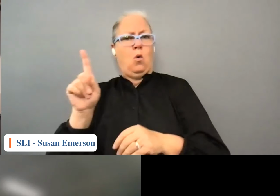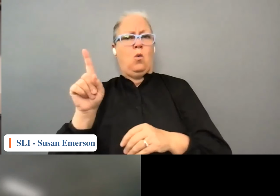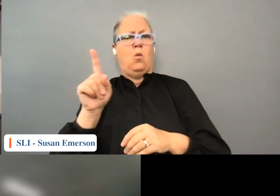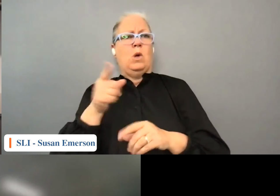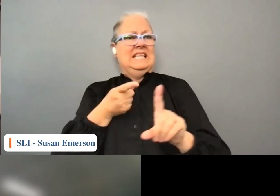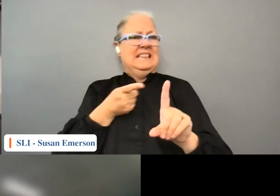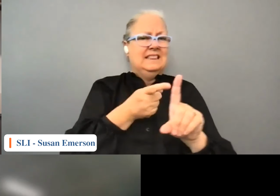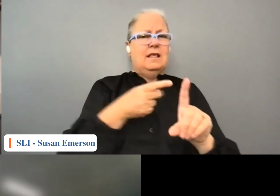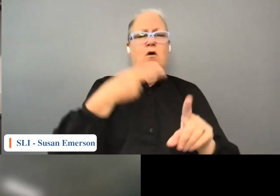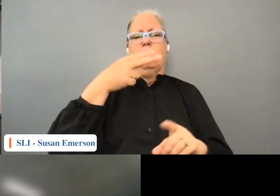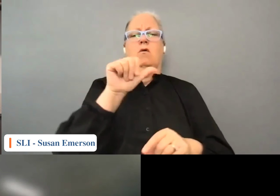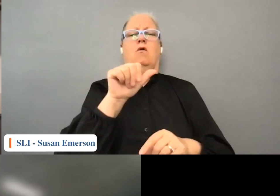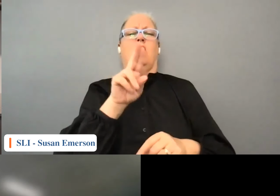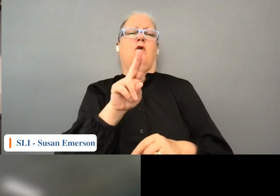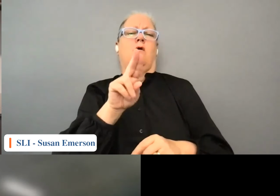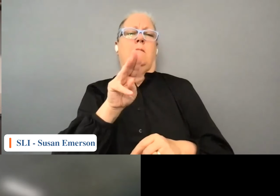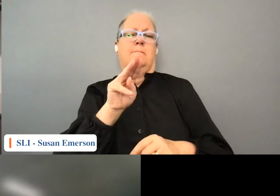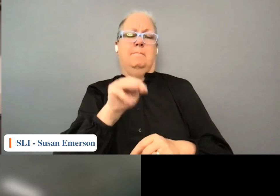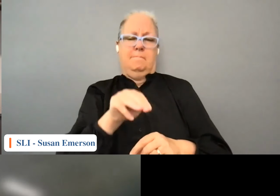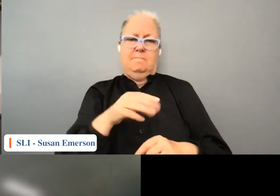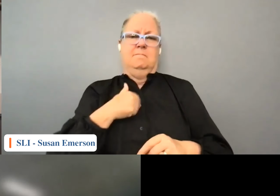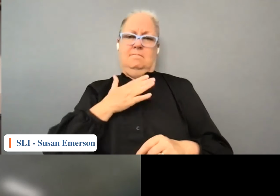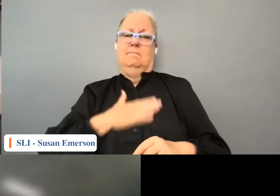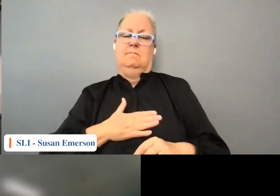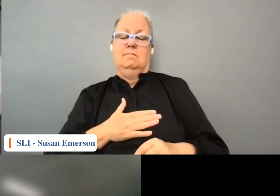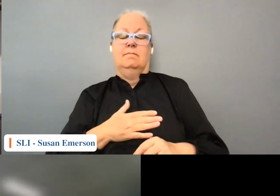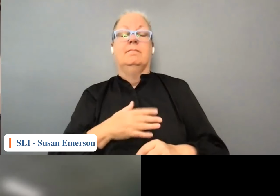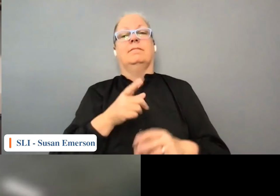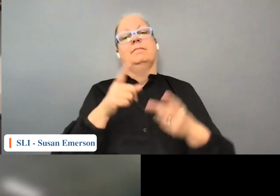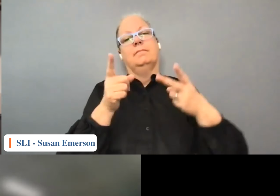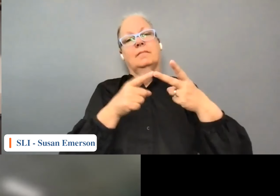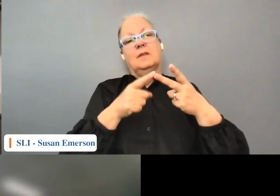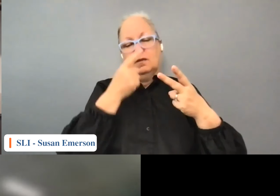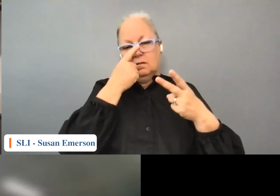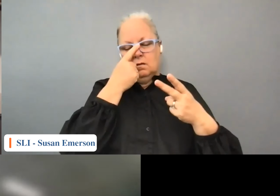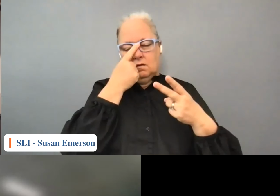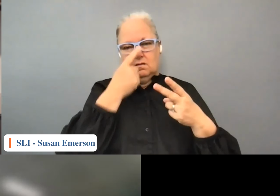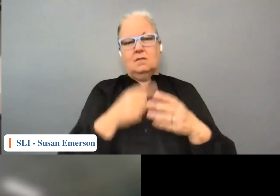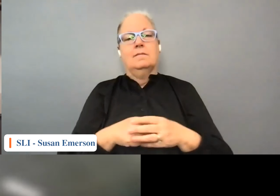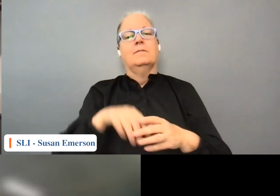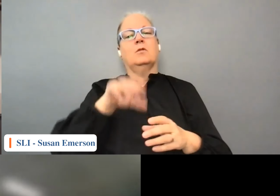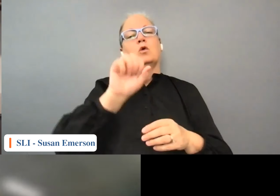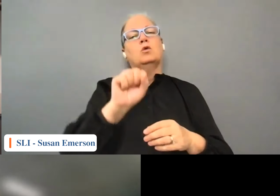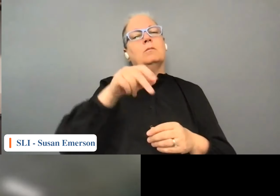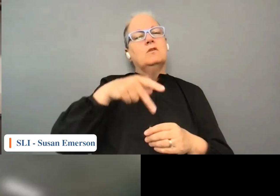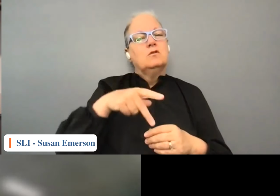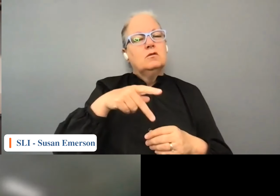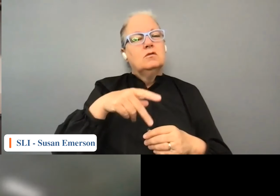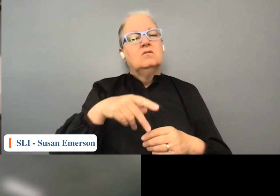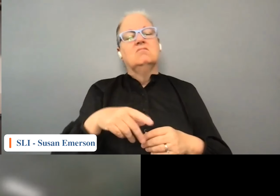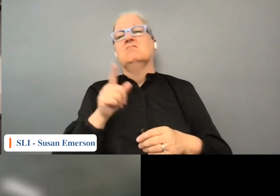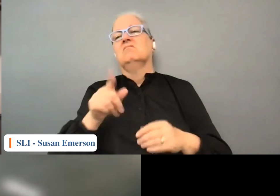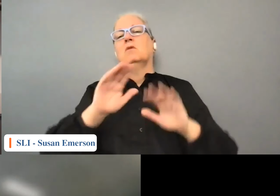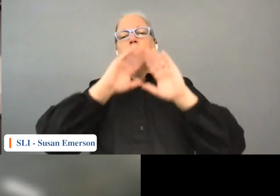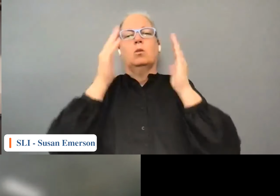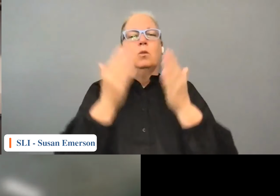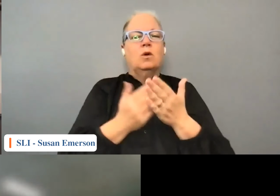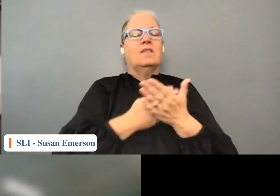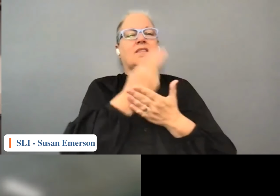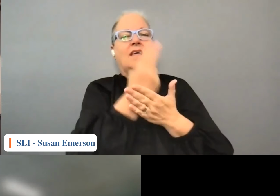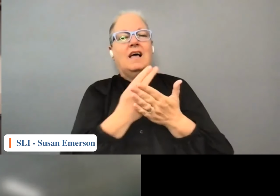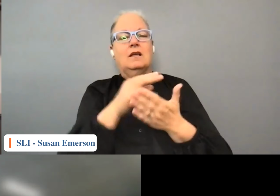for. Secondly, what the other thing that we know is that social protection, well-designed social protection